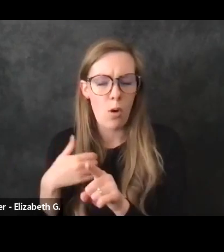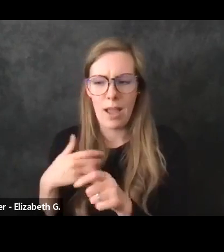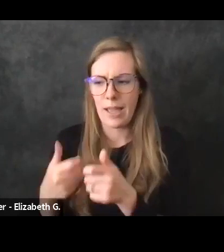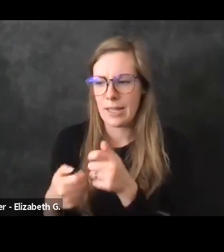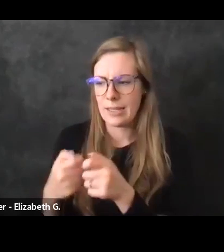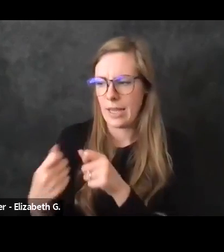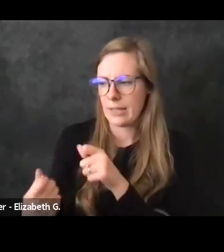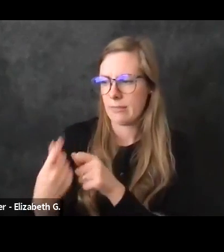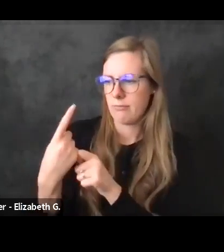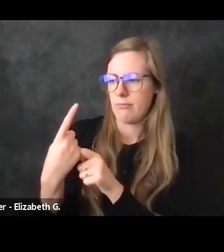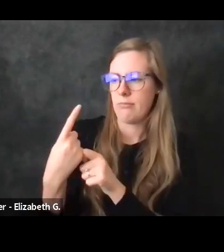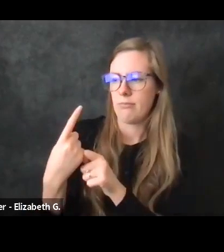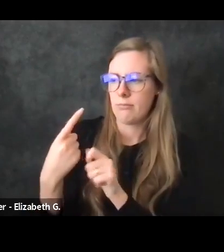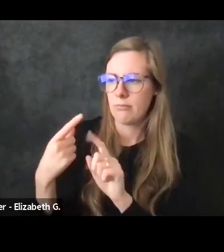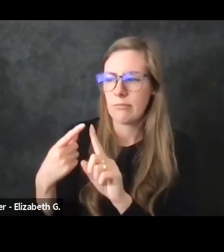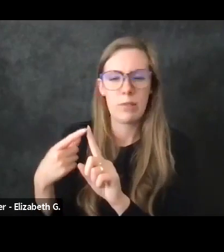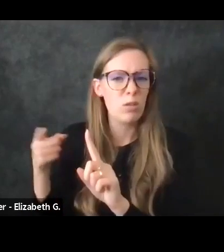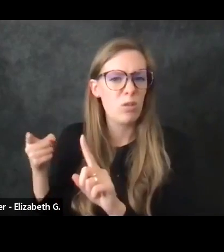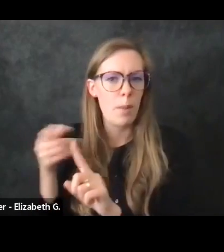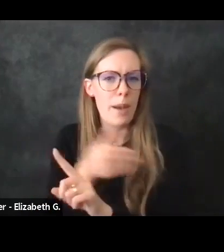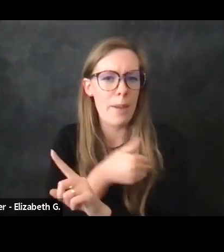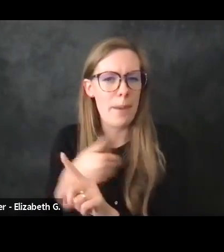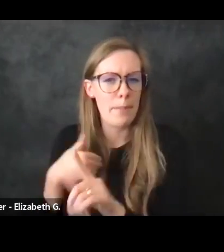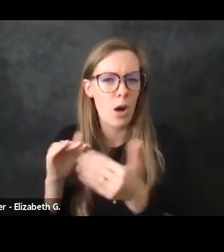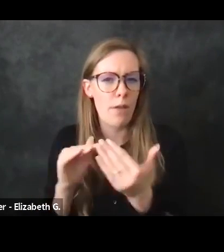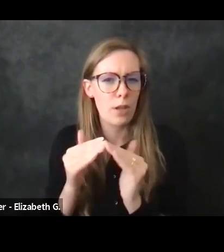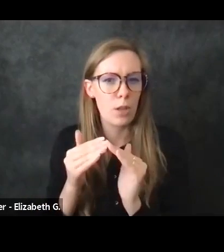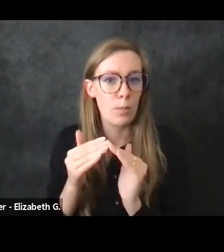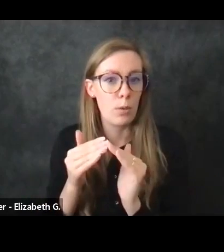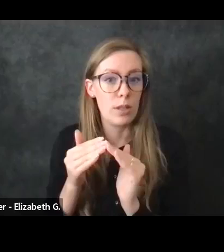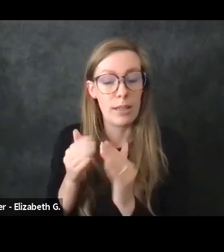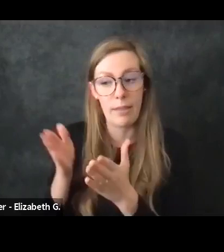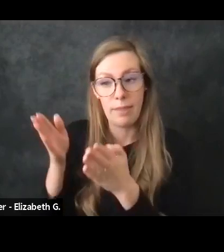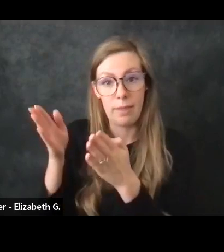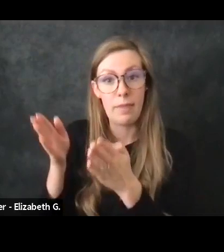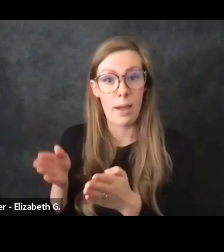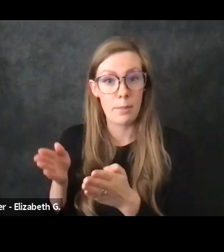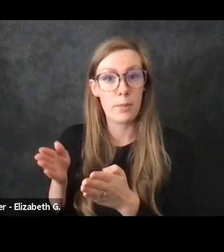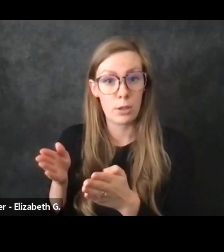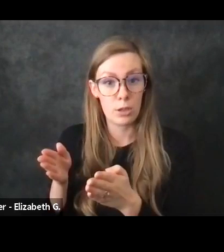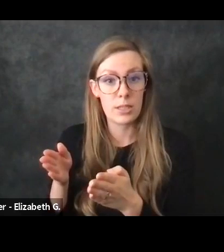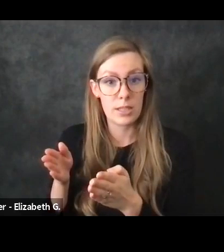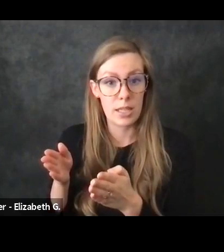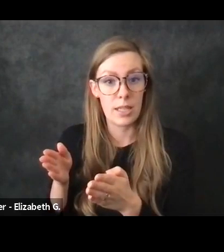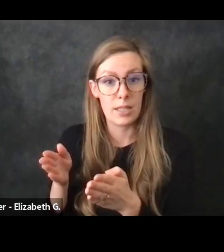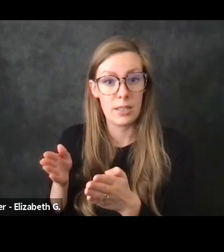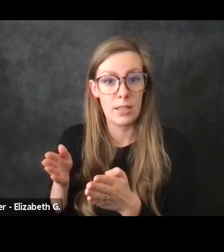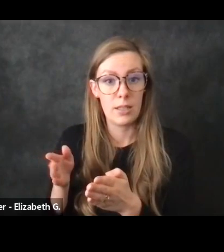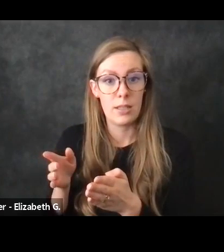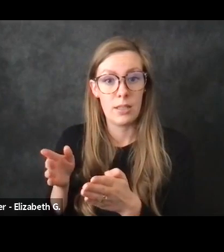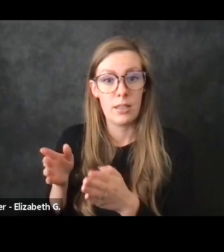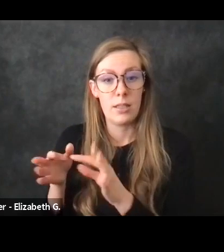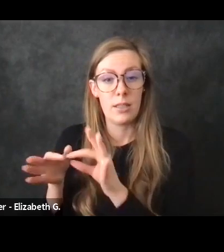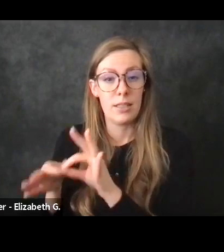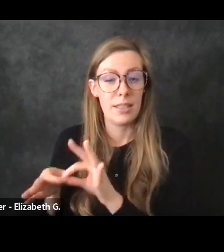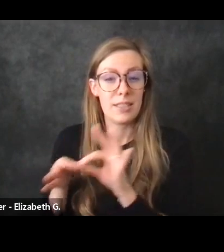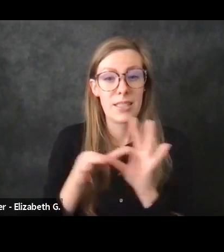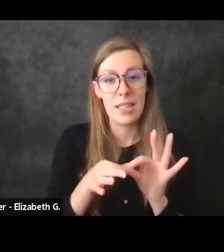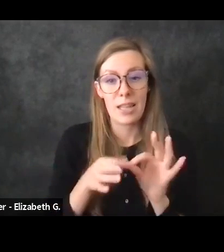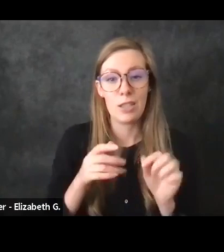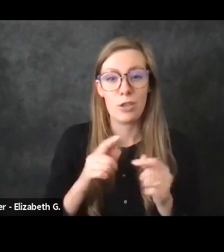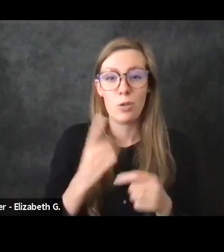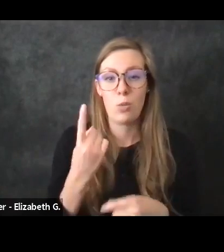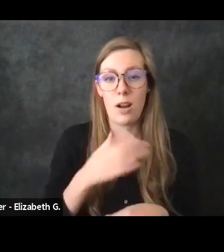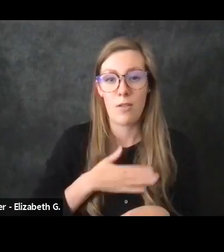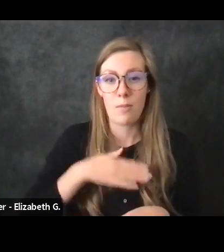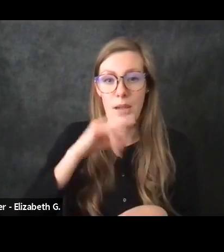from a member of the community who happens to be connected to one of my children who attends